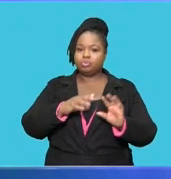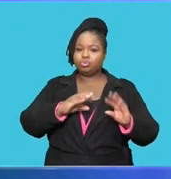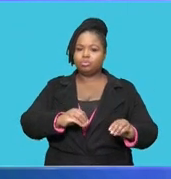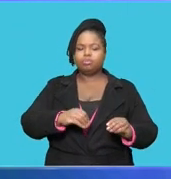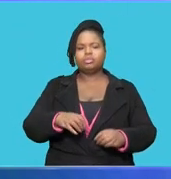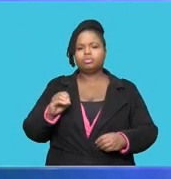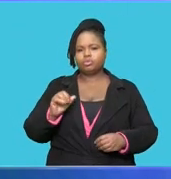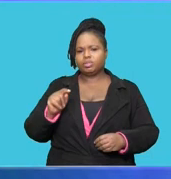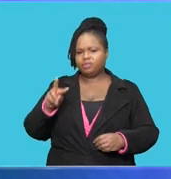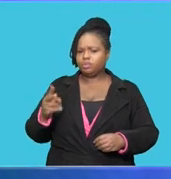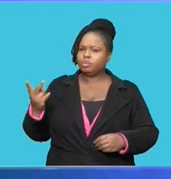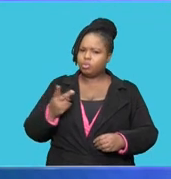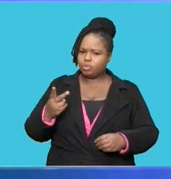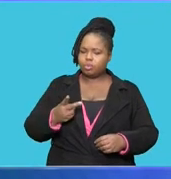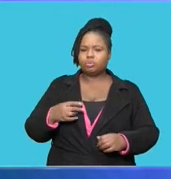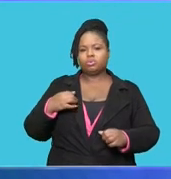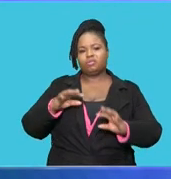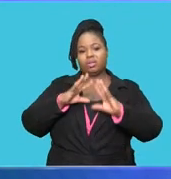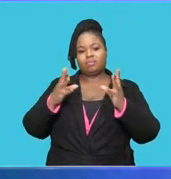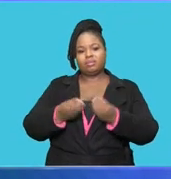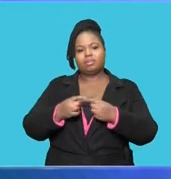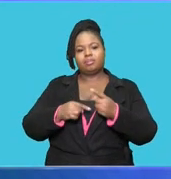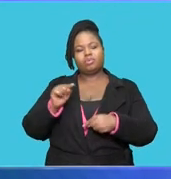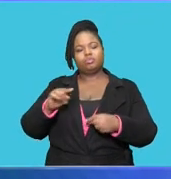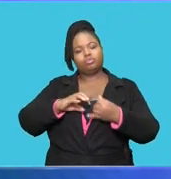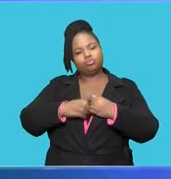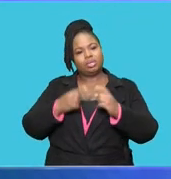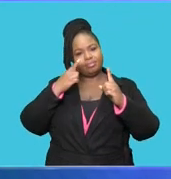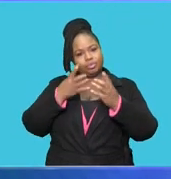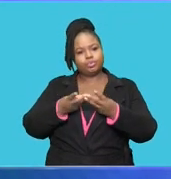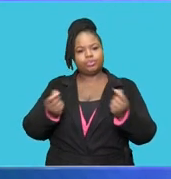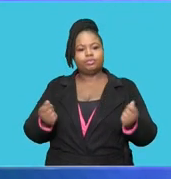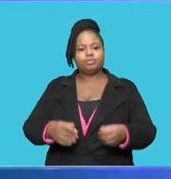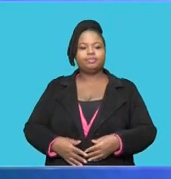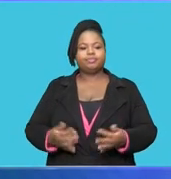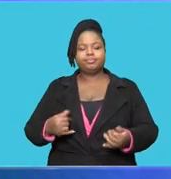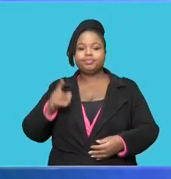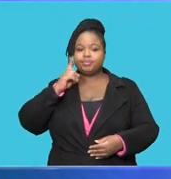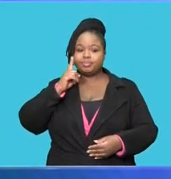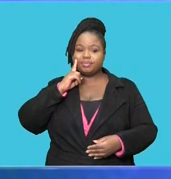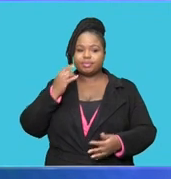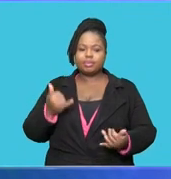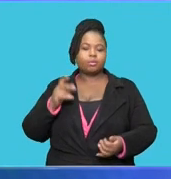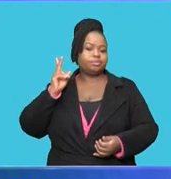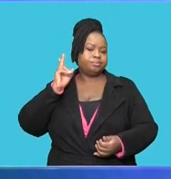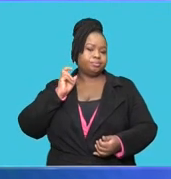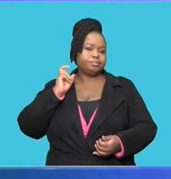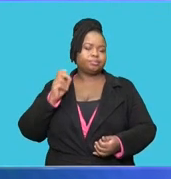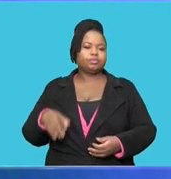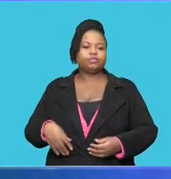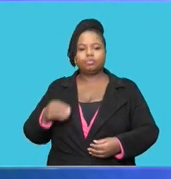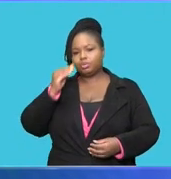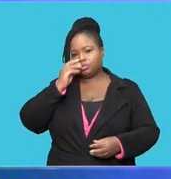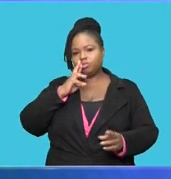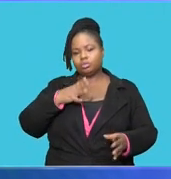lithe gqolo ukuqaqambisa imiba ejongene namanina ngeenzame zokufumana izisombululo. Okanti ke masiphosa amehlo sinike indlebe kwingxelo efakwe intatheli